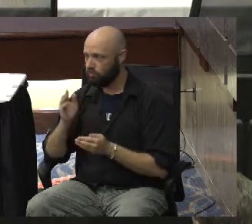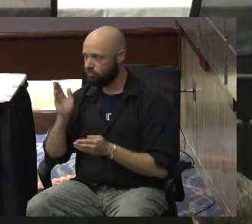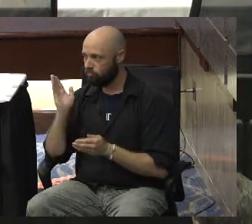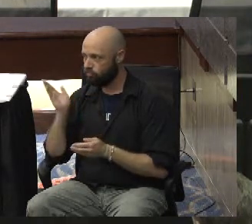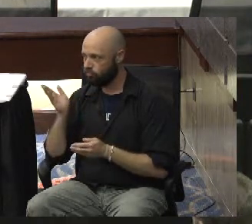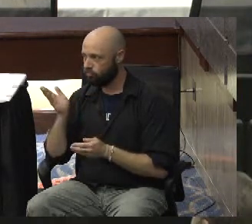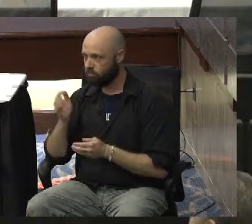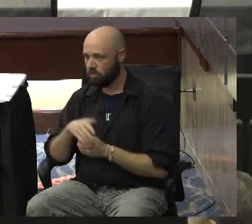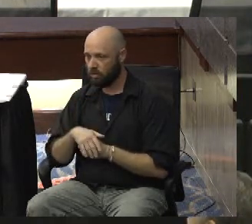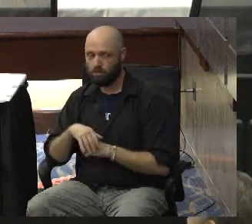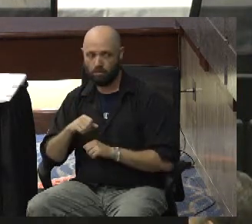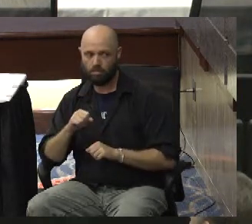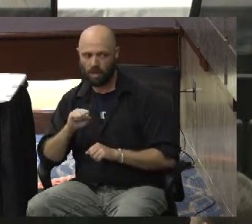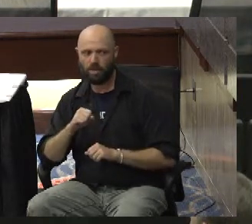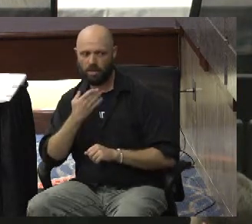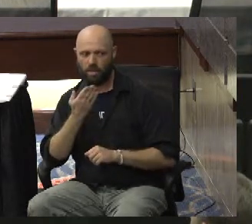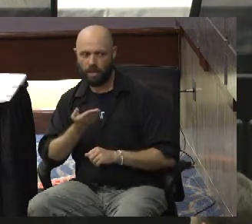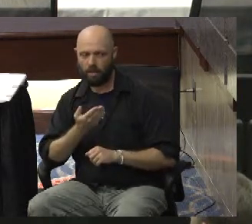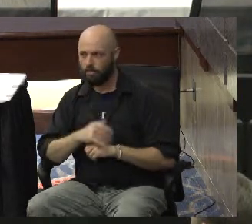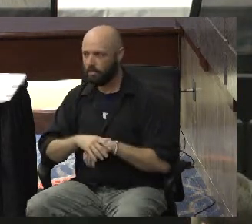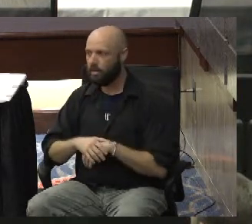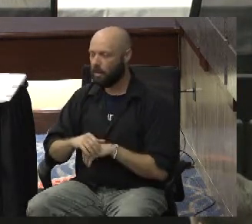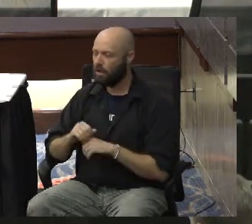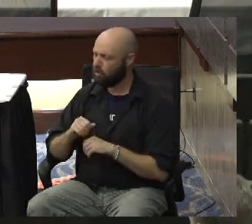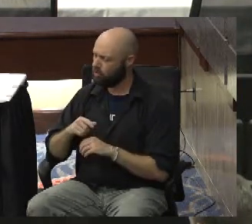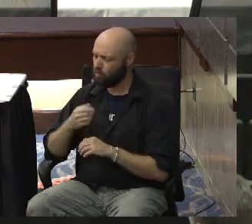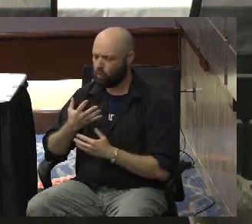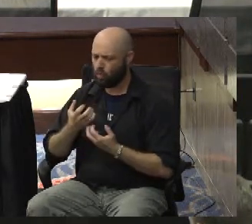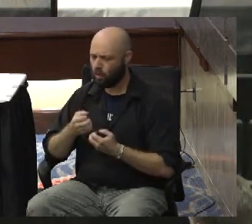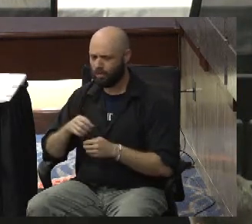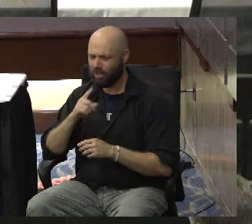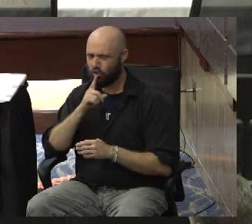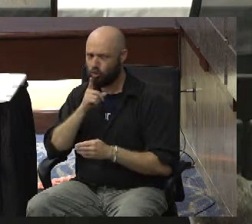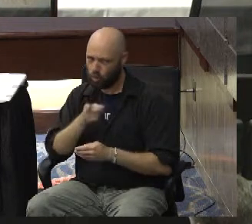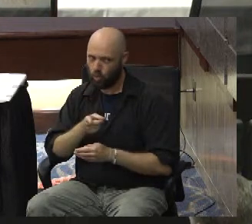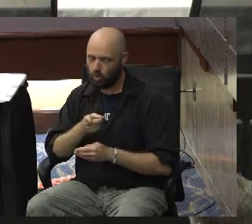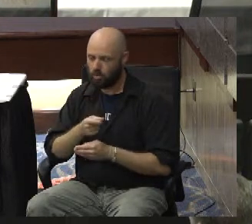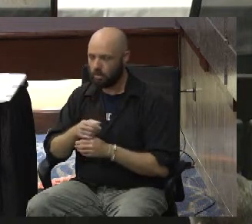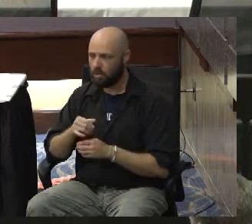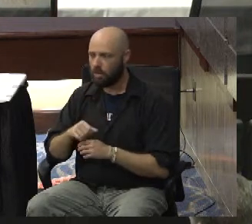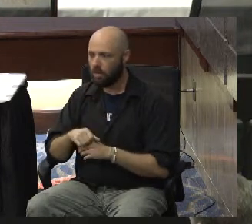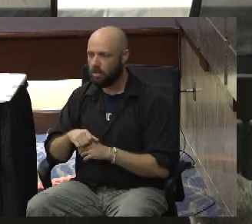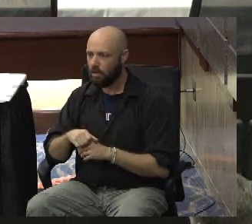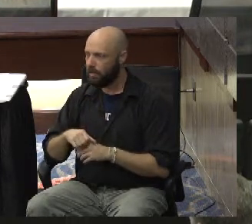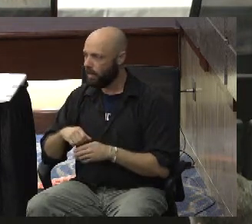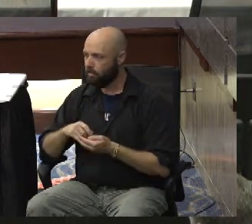just, again, I just wanted to make sure that I'd